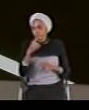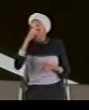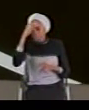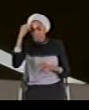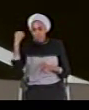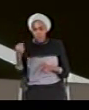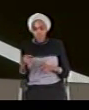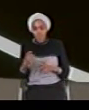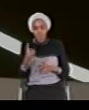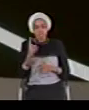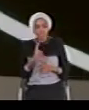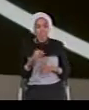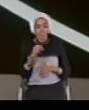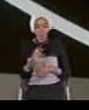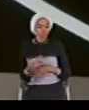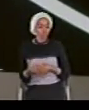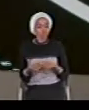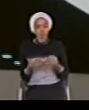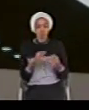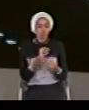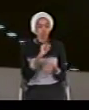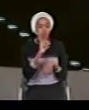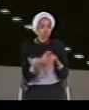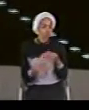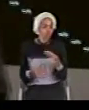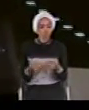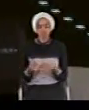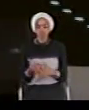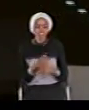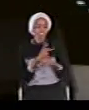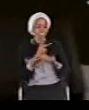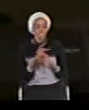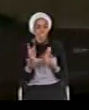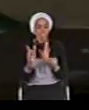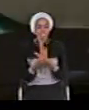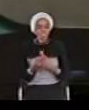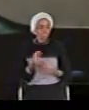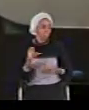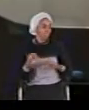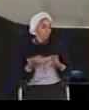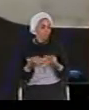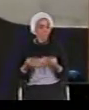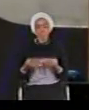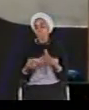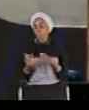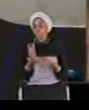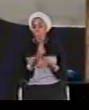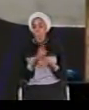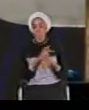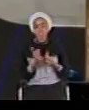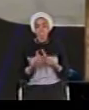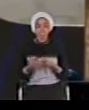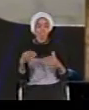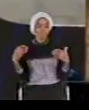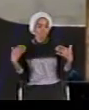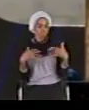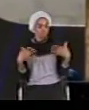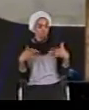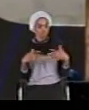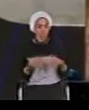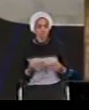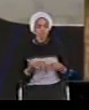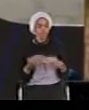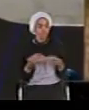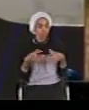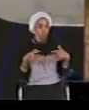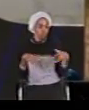because they walk carelessly, they act carelessly, they are fearful, they are timid, and they are trembling,